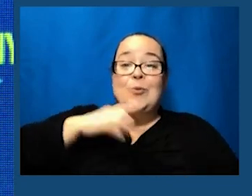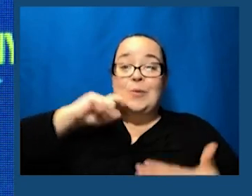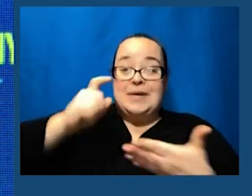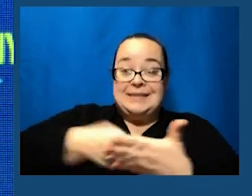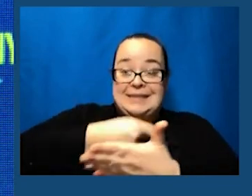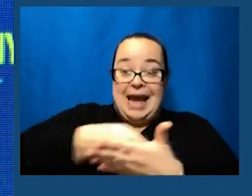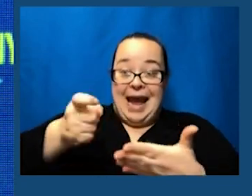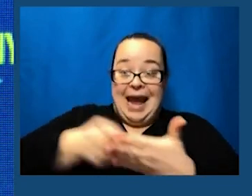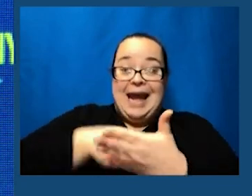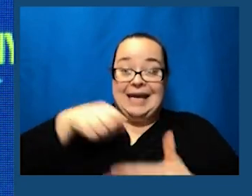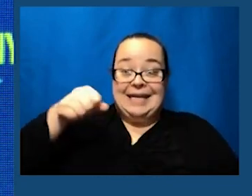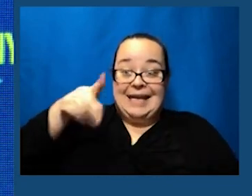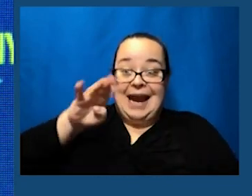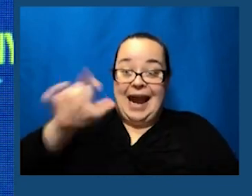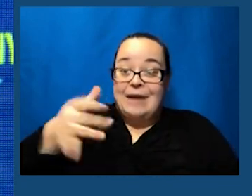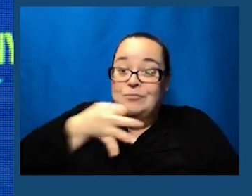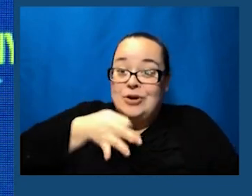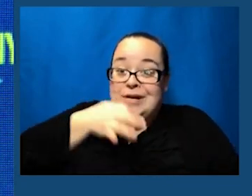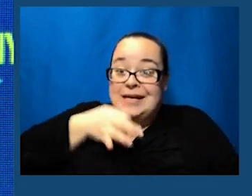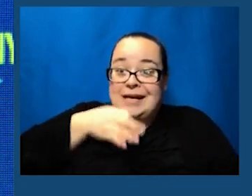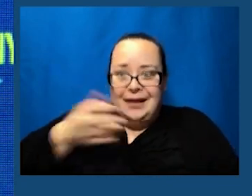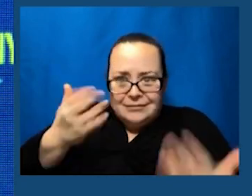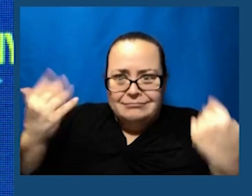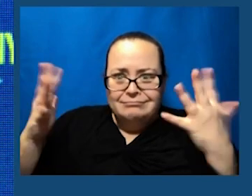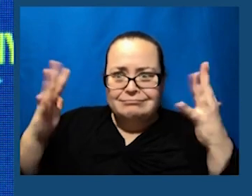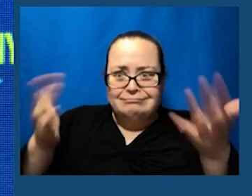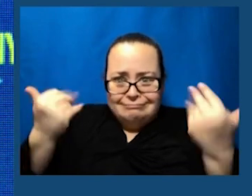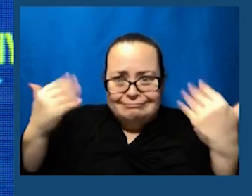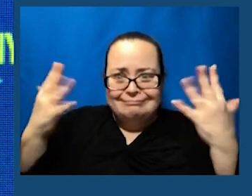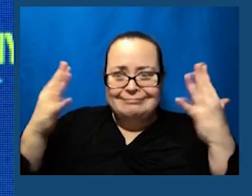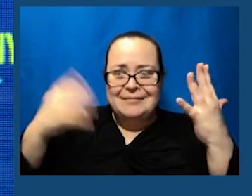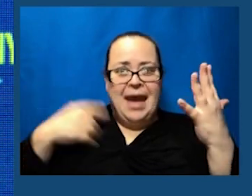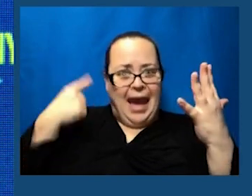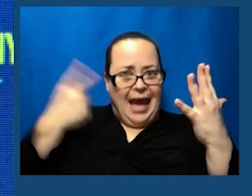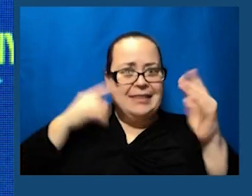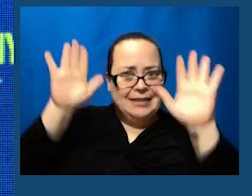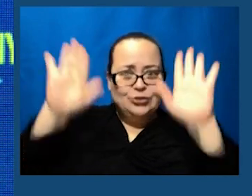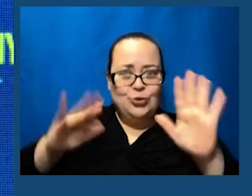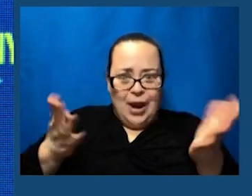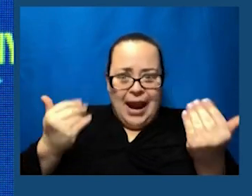are discovering and coming. You want to give that a round of applause? I think that's great.